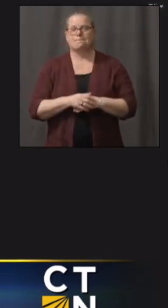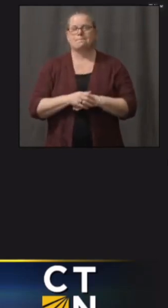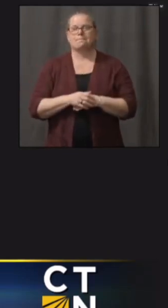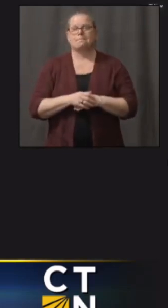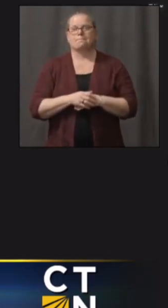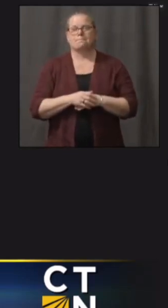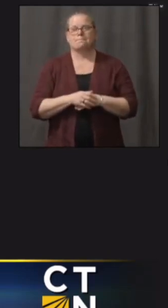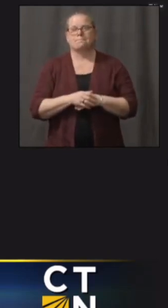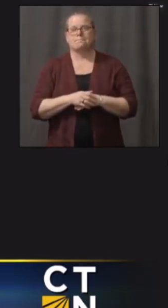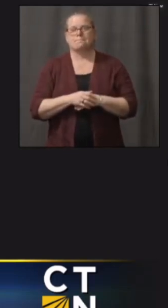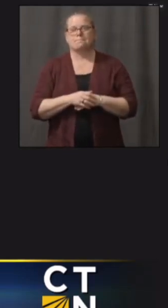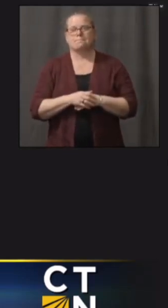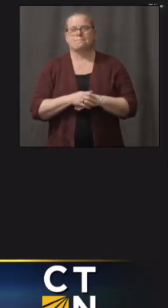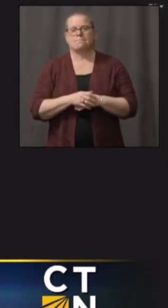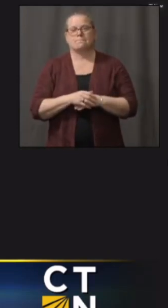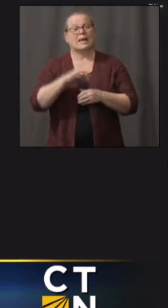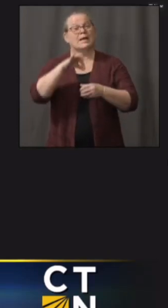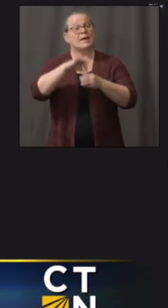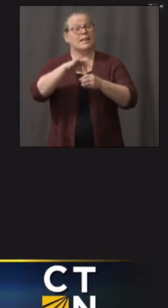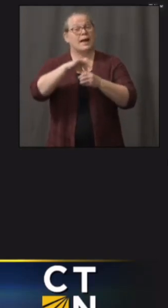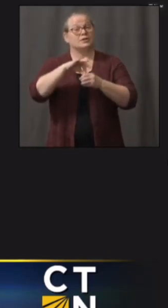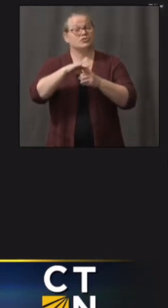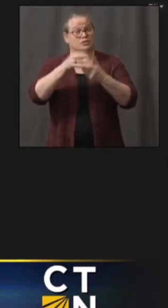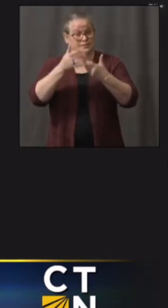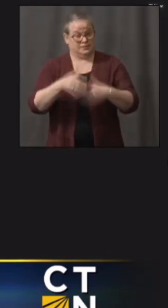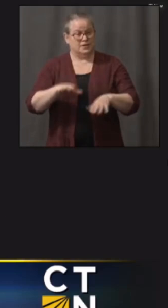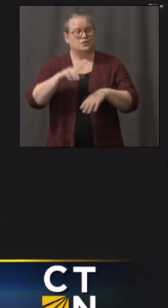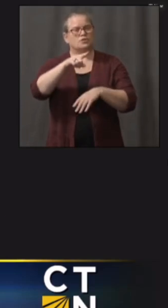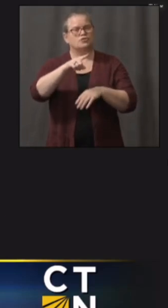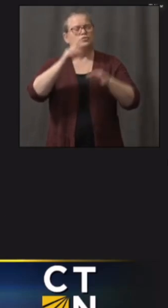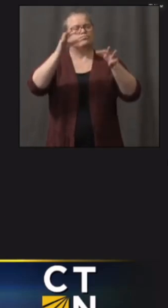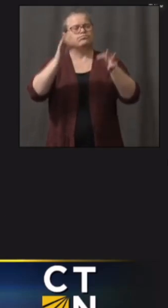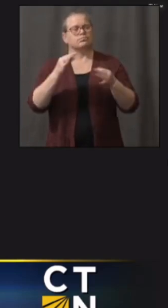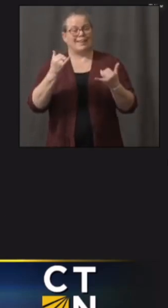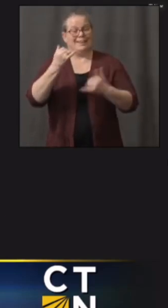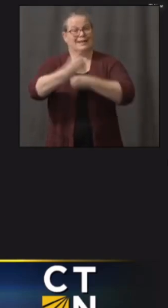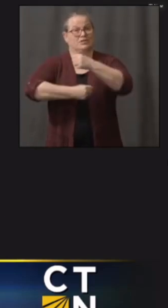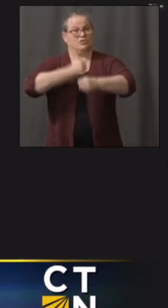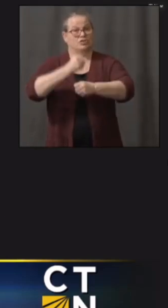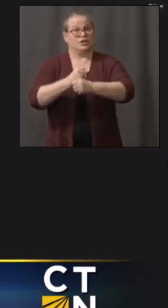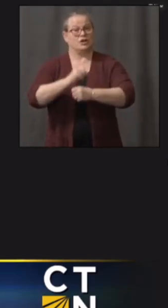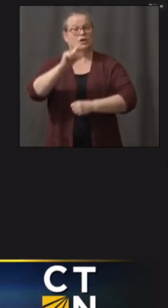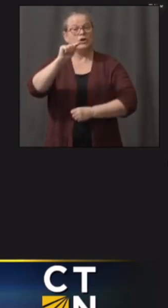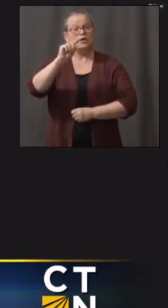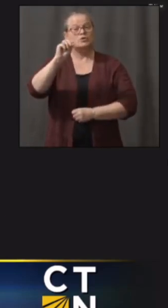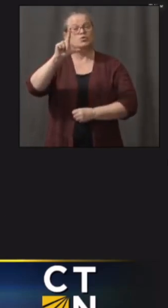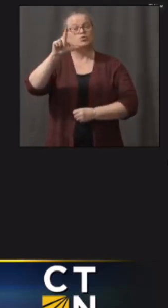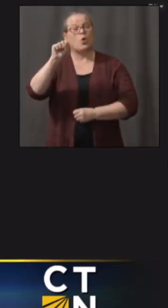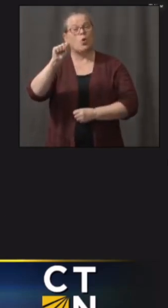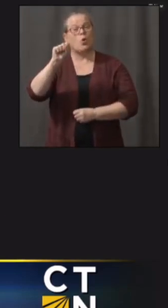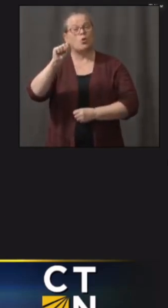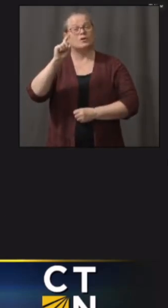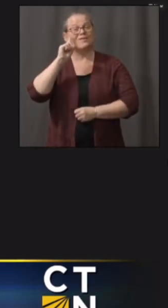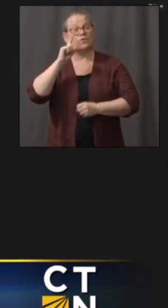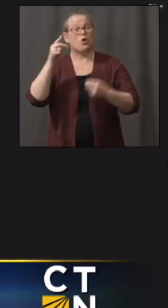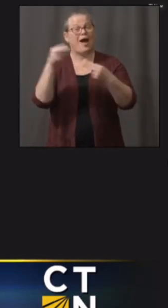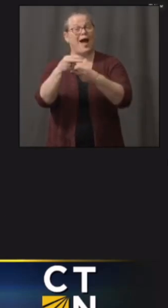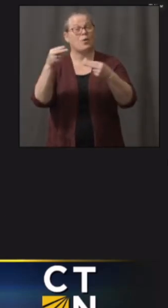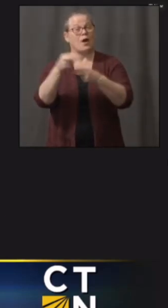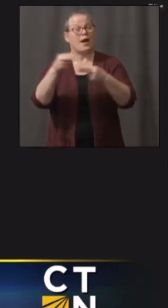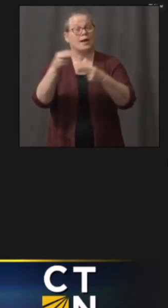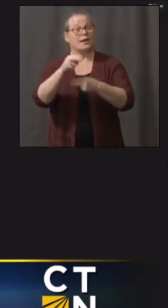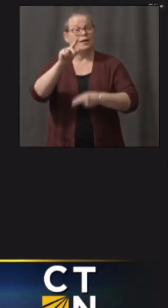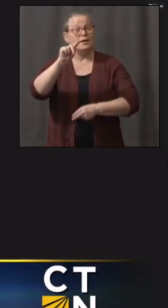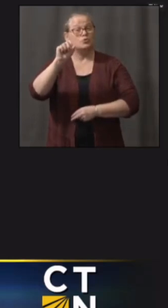intend to pursue tolls again this year and suggested you might be proposing other alternatives.